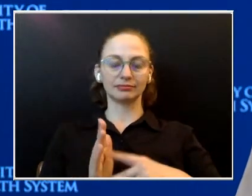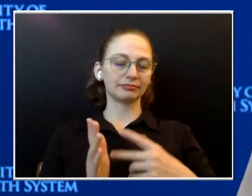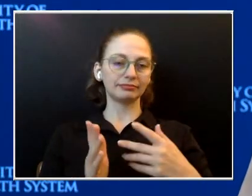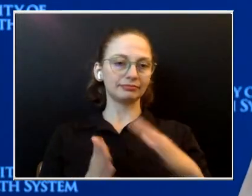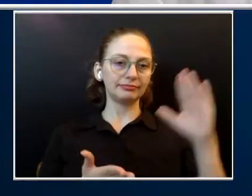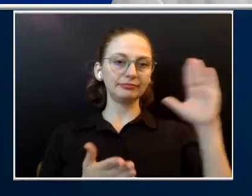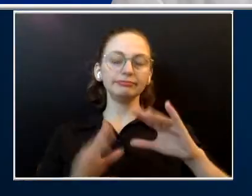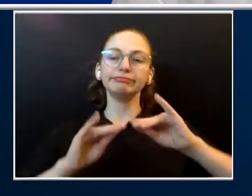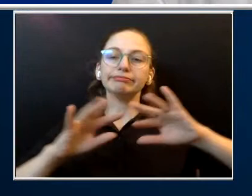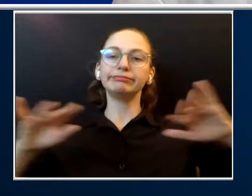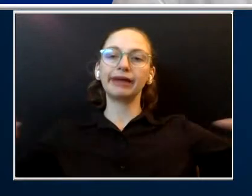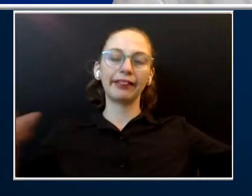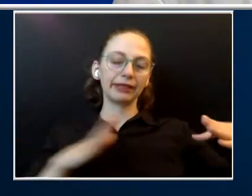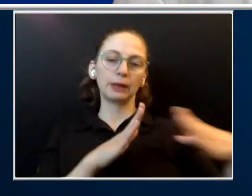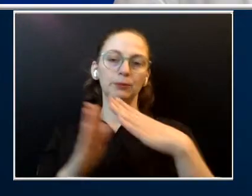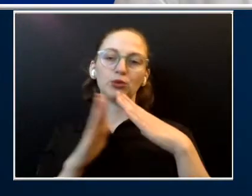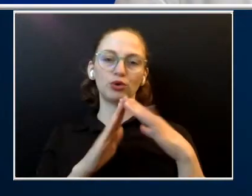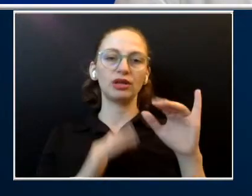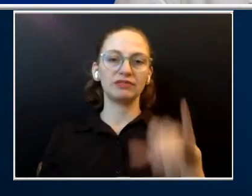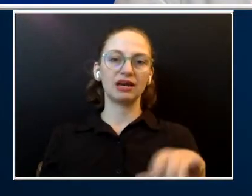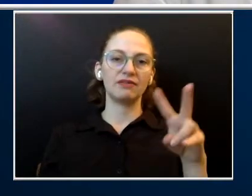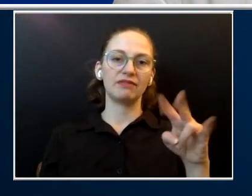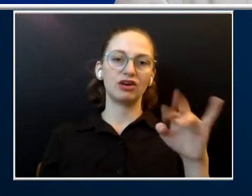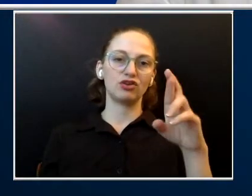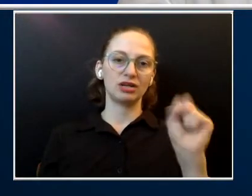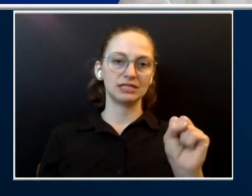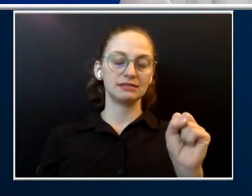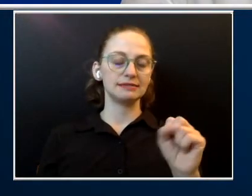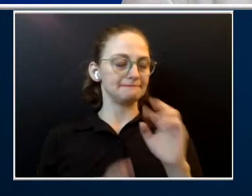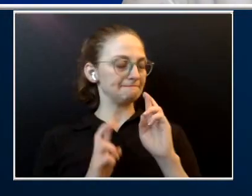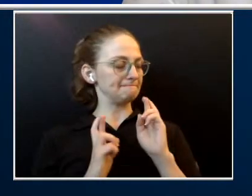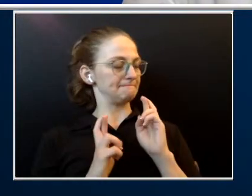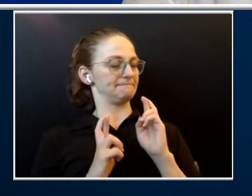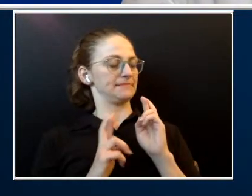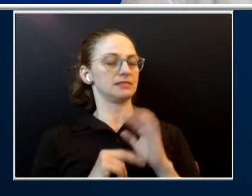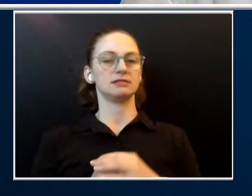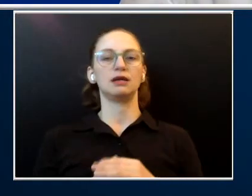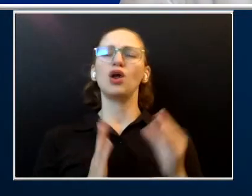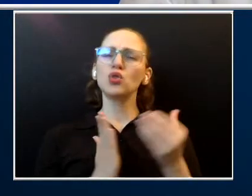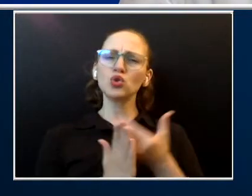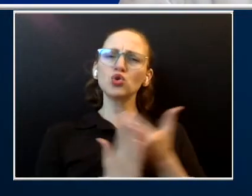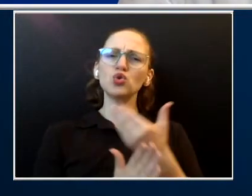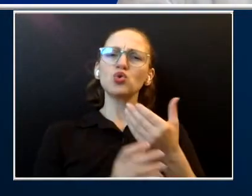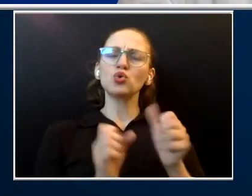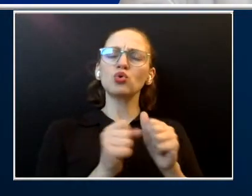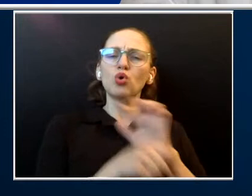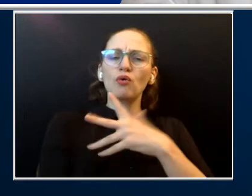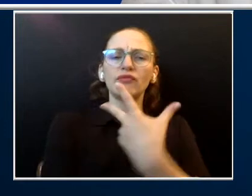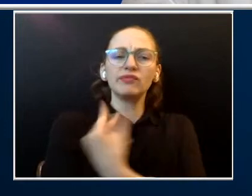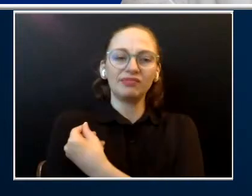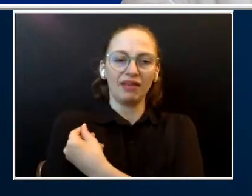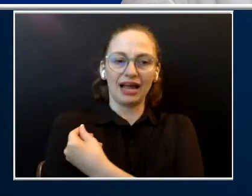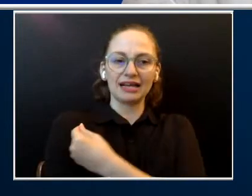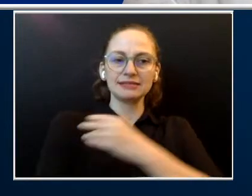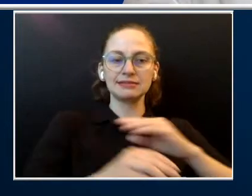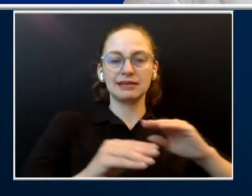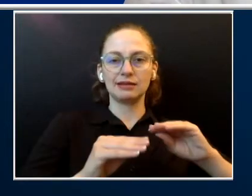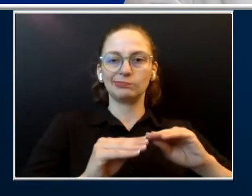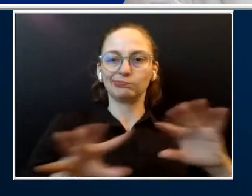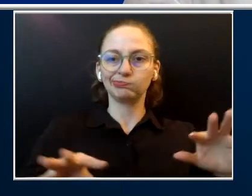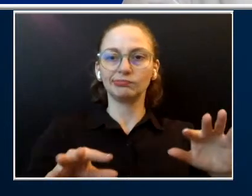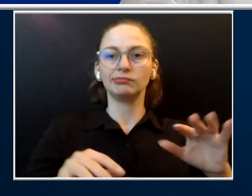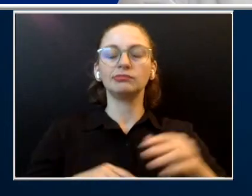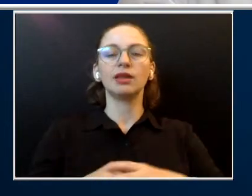as well. And we can cross our fingers around that one. Hey, the new COVID vaccine rollout has been a little bumpy, and that might